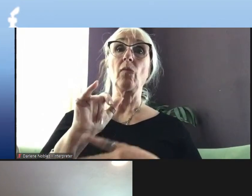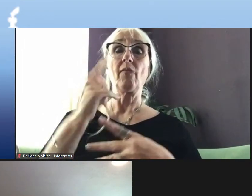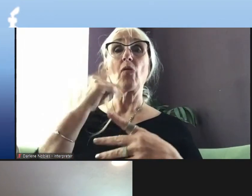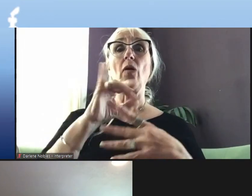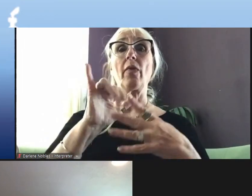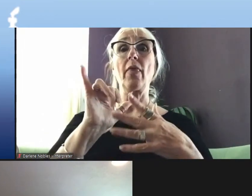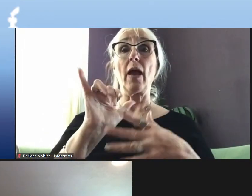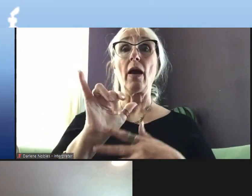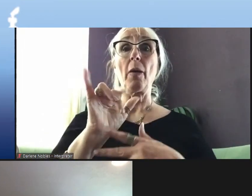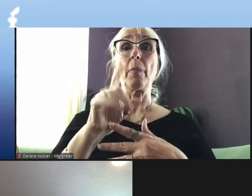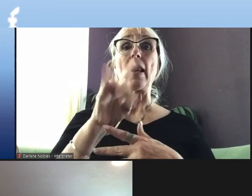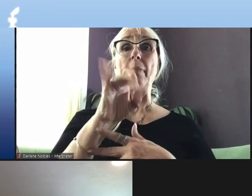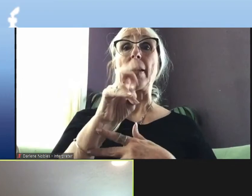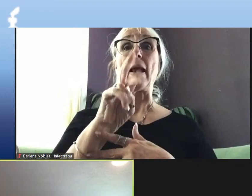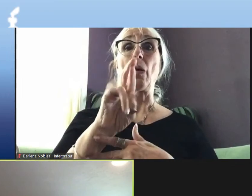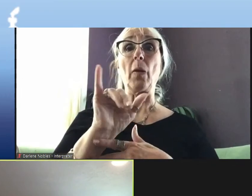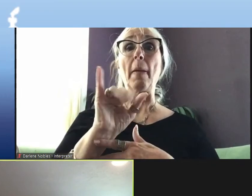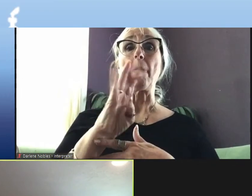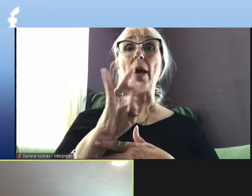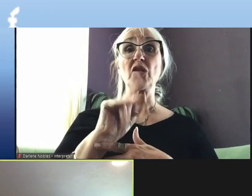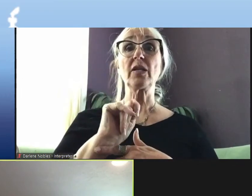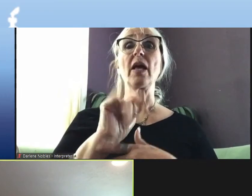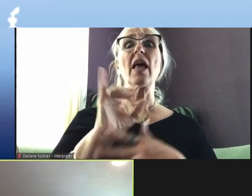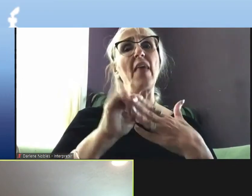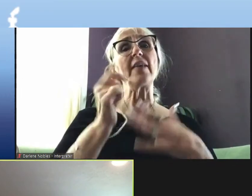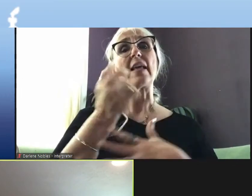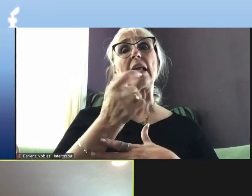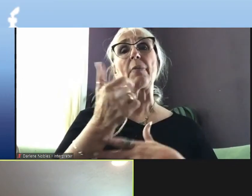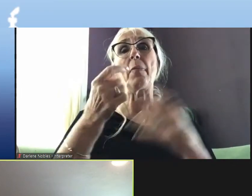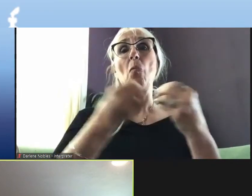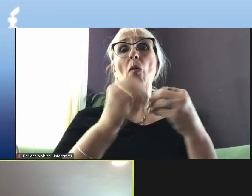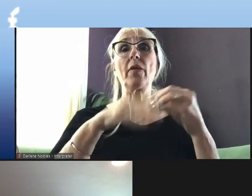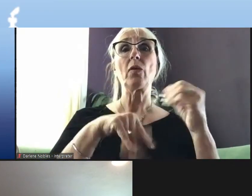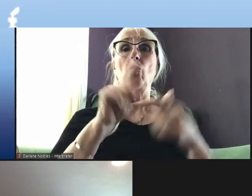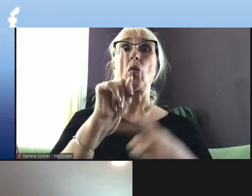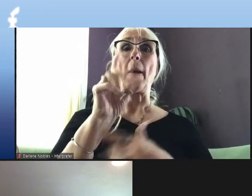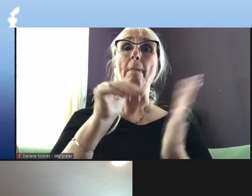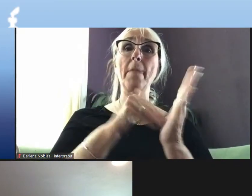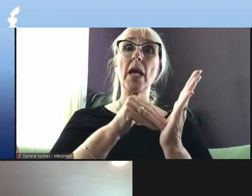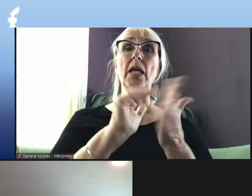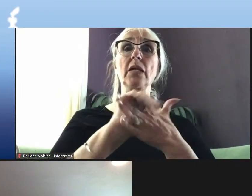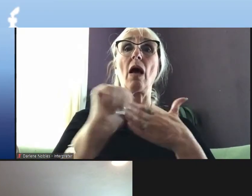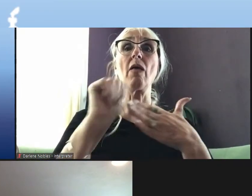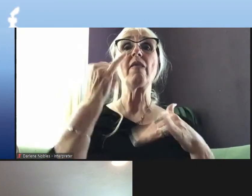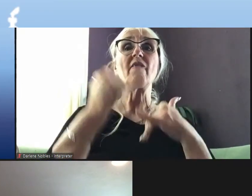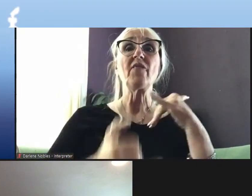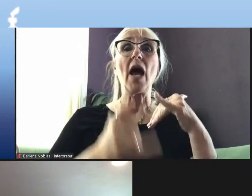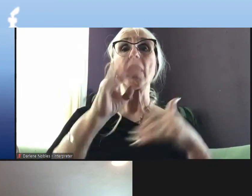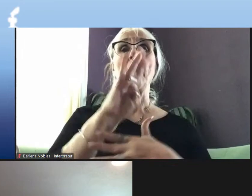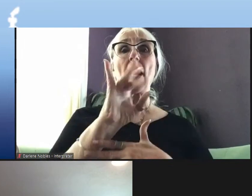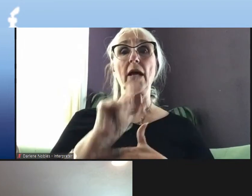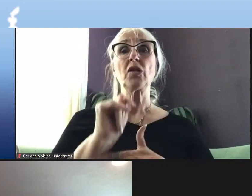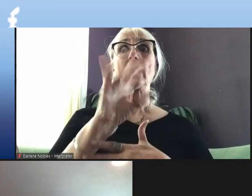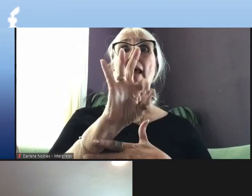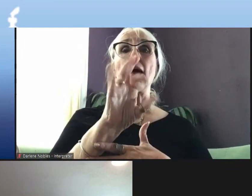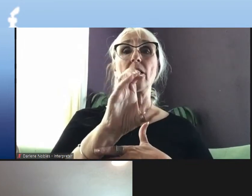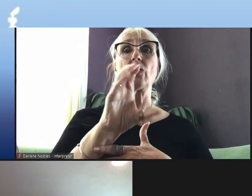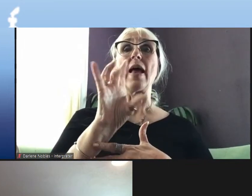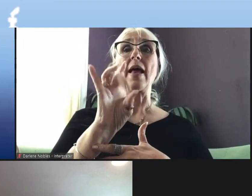preliminary budget, which was a little bit over $1 million. Their final budget ended up being